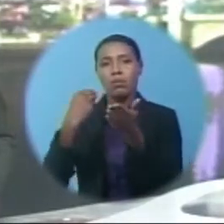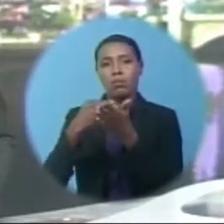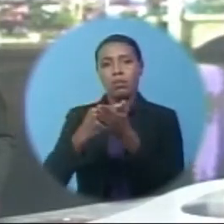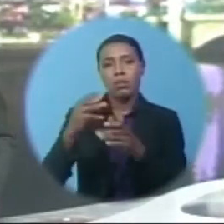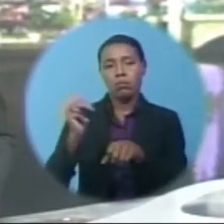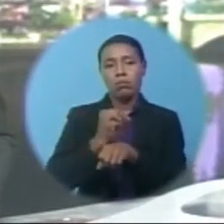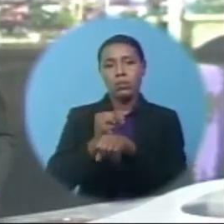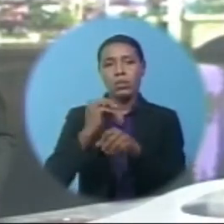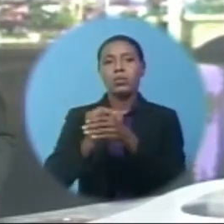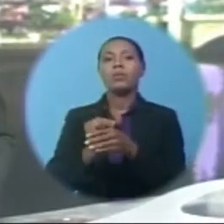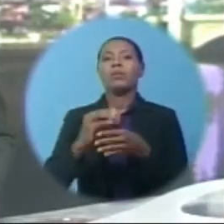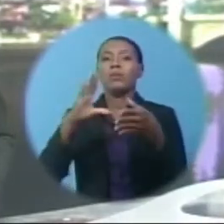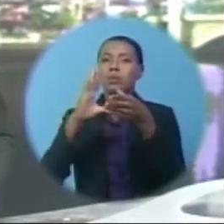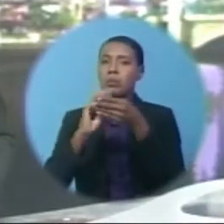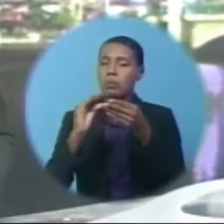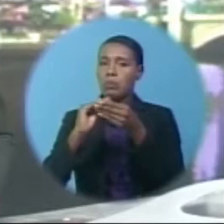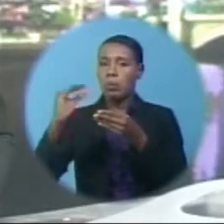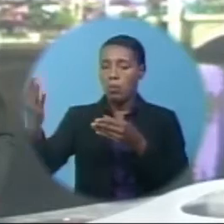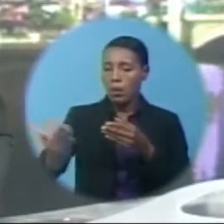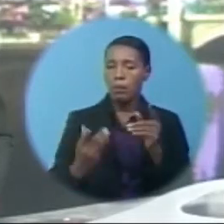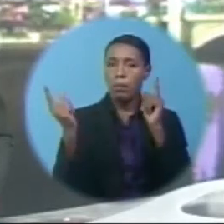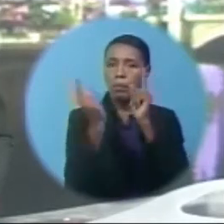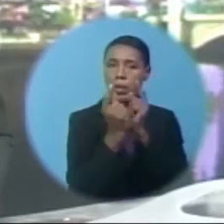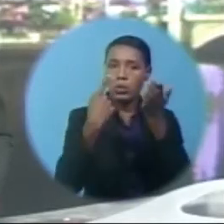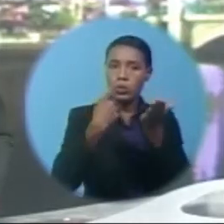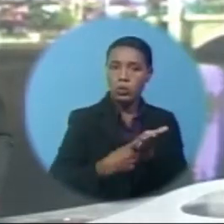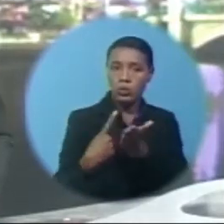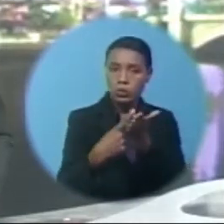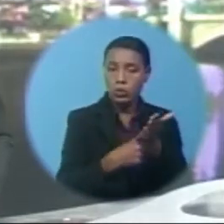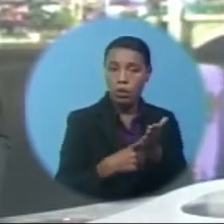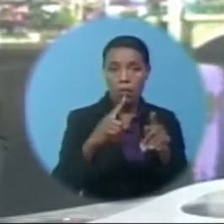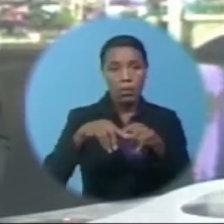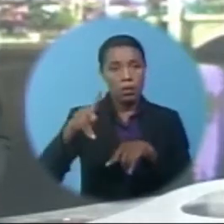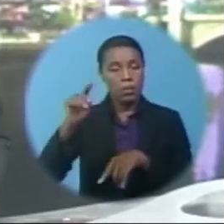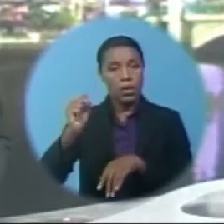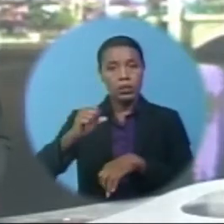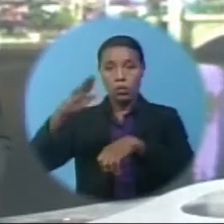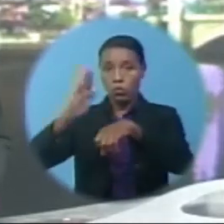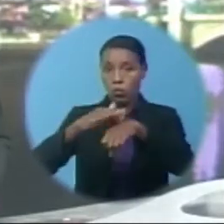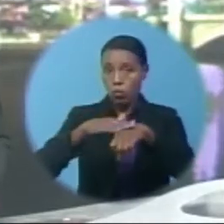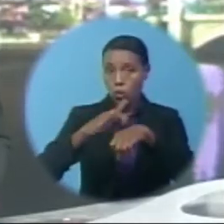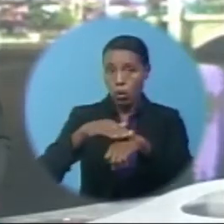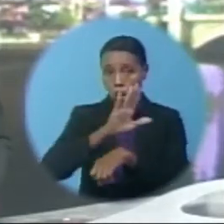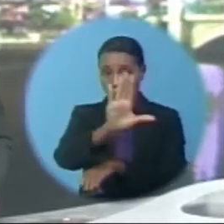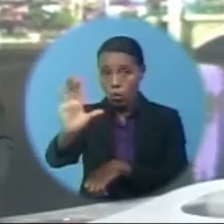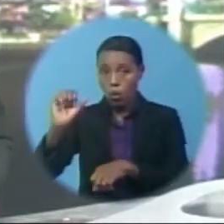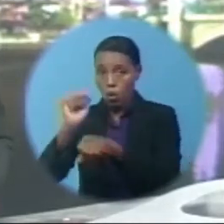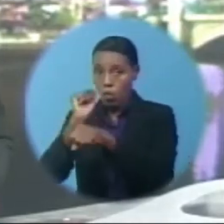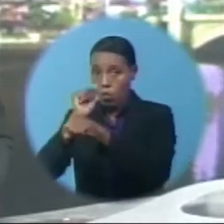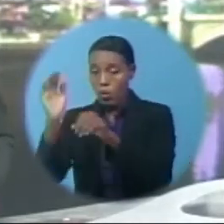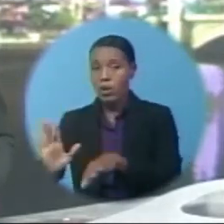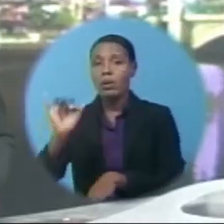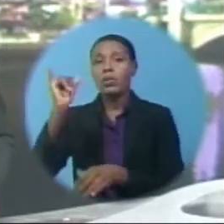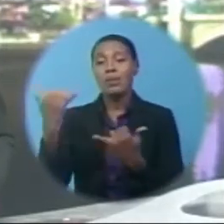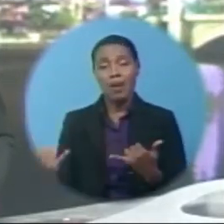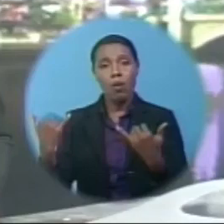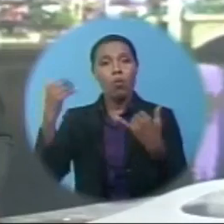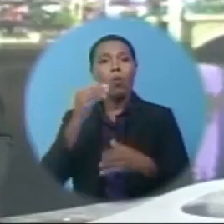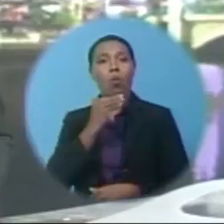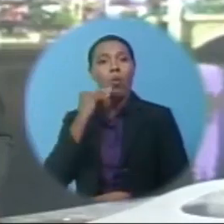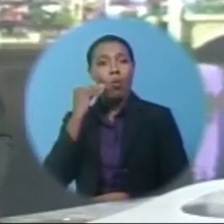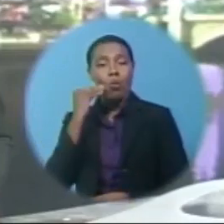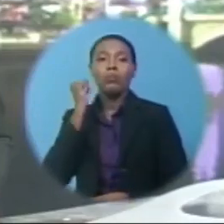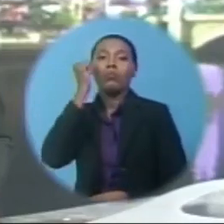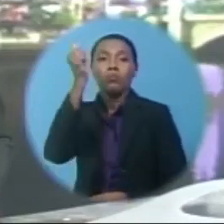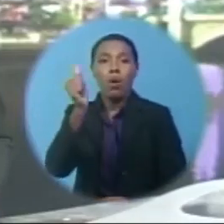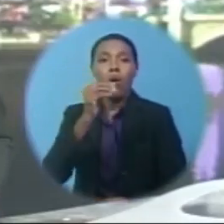Cole Imbert's invitation to meet comes on the eve of the PSA's call for customs and excise workers to take today and